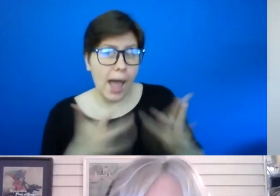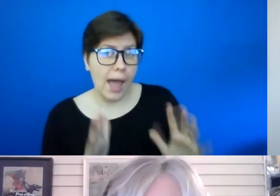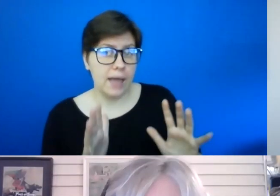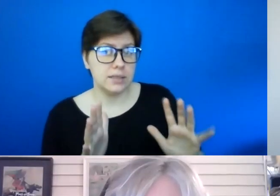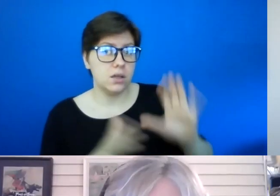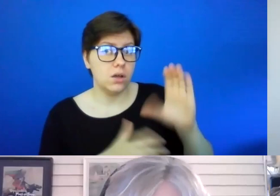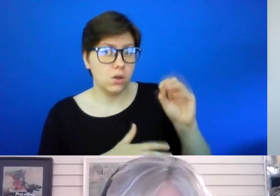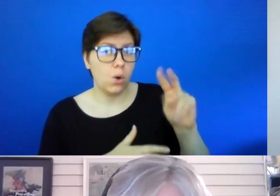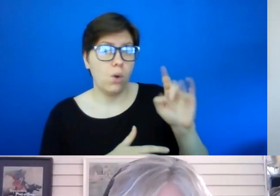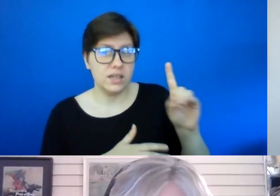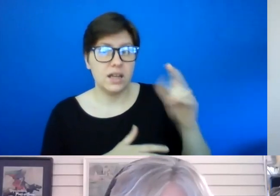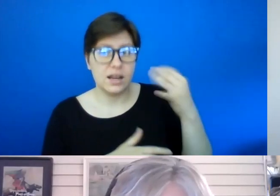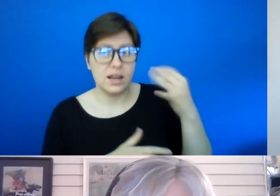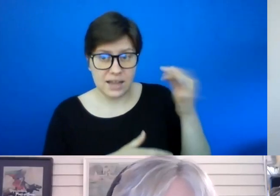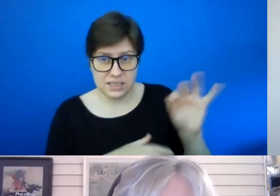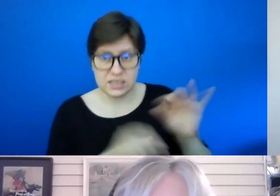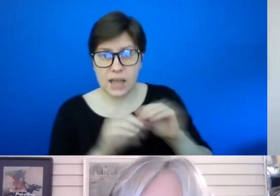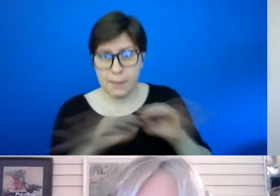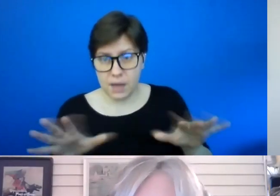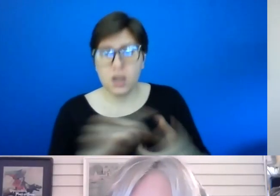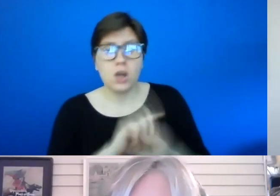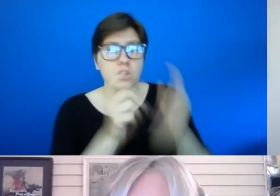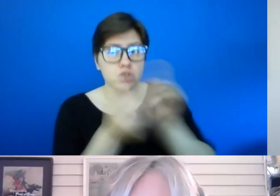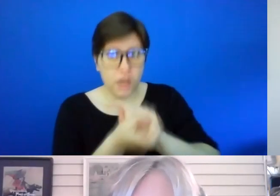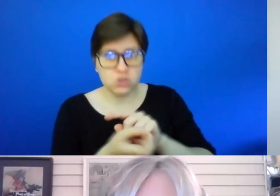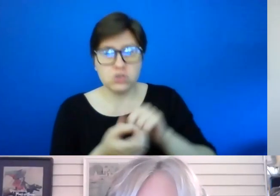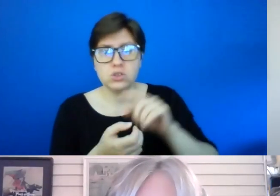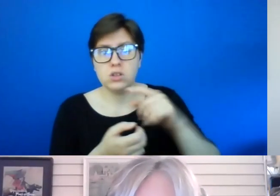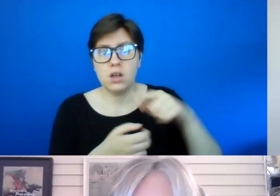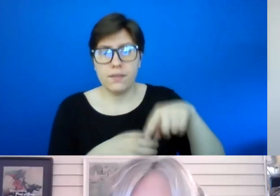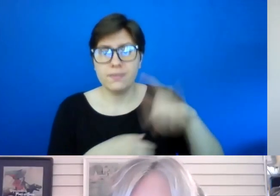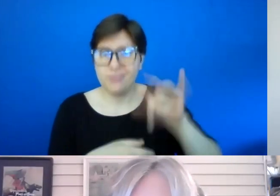has the COVID-19 epidemic changed the nature of the debate?